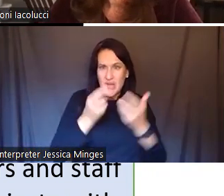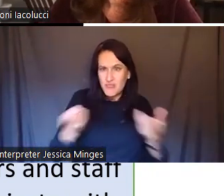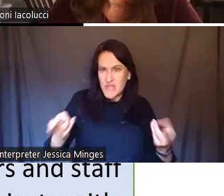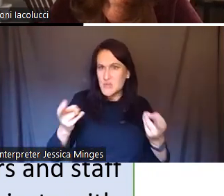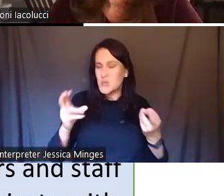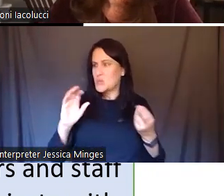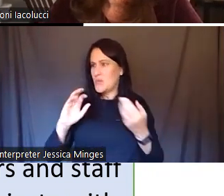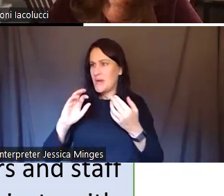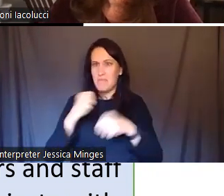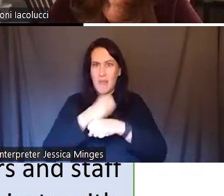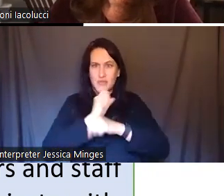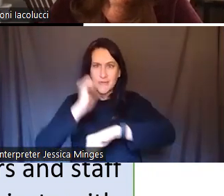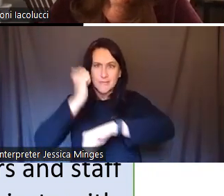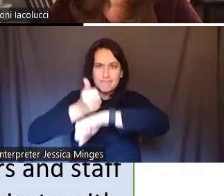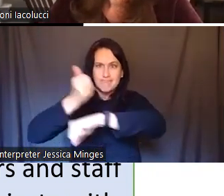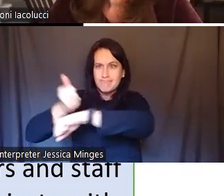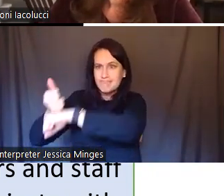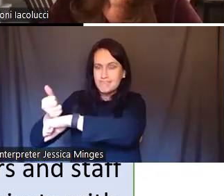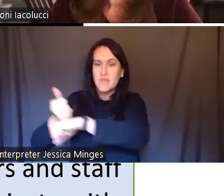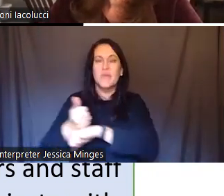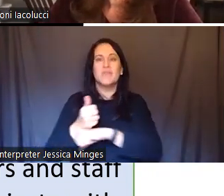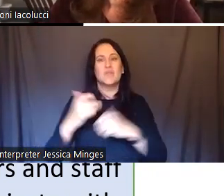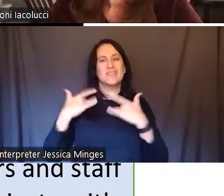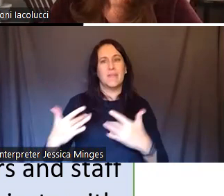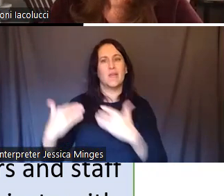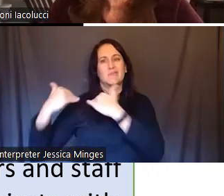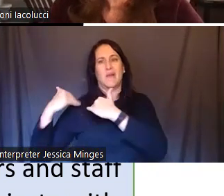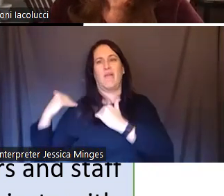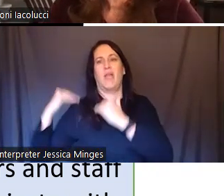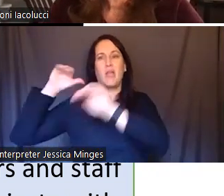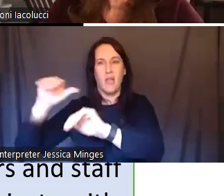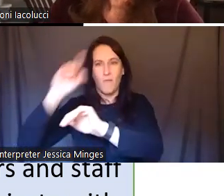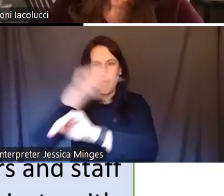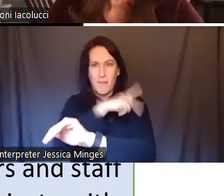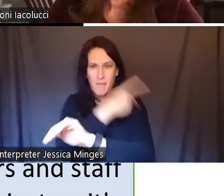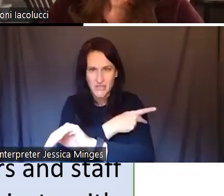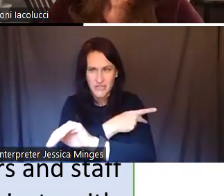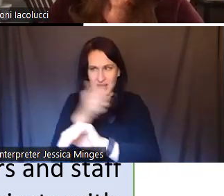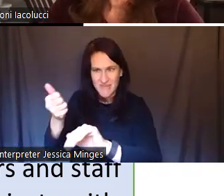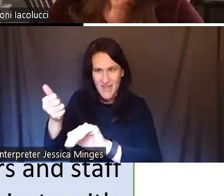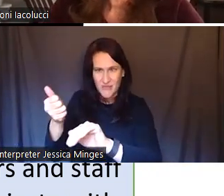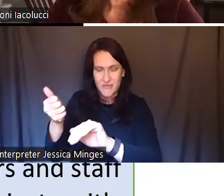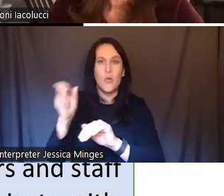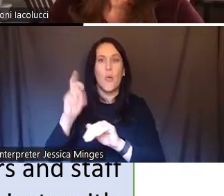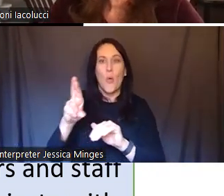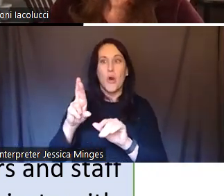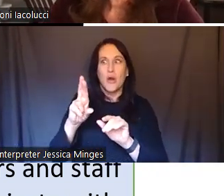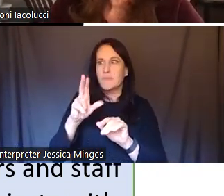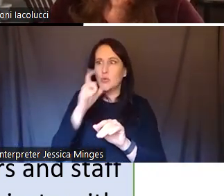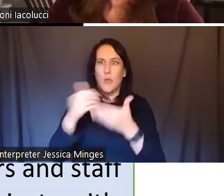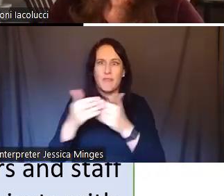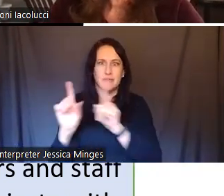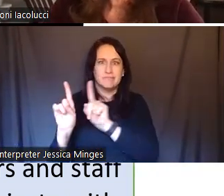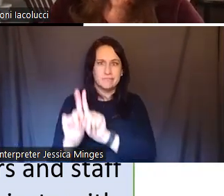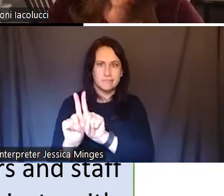they're implemented. So the burden is placed on the patient, him or herself, or on the patient's companion. But